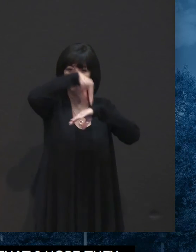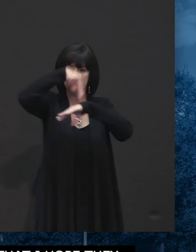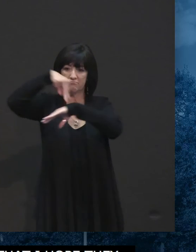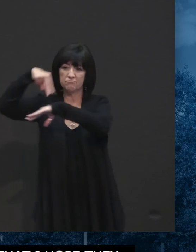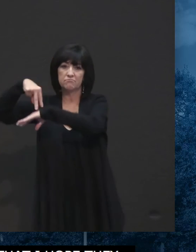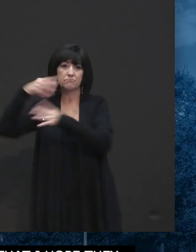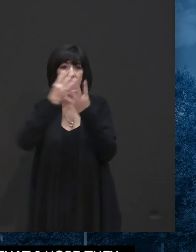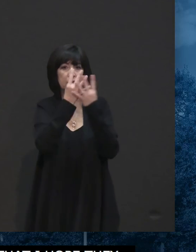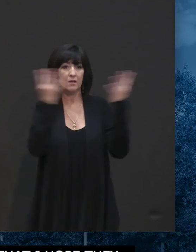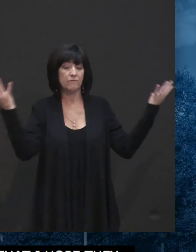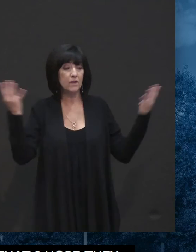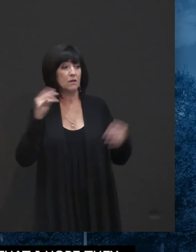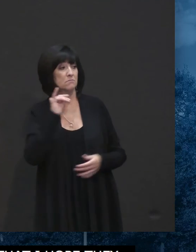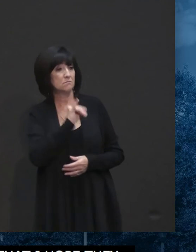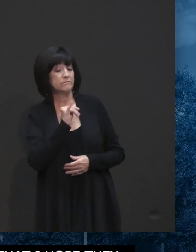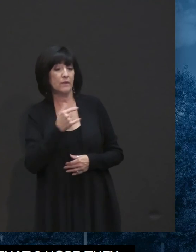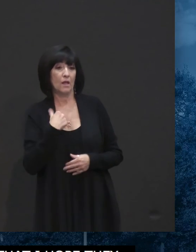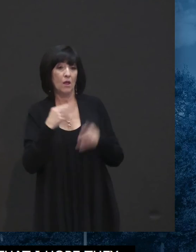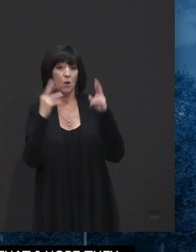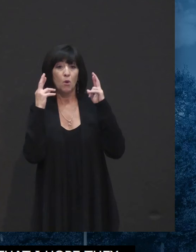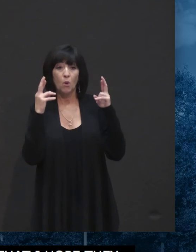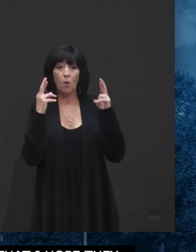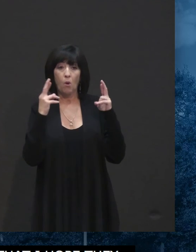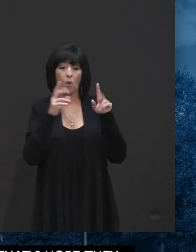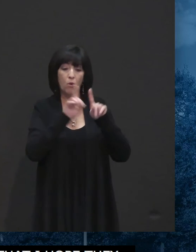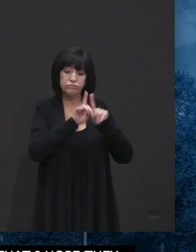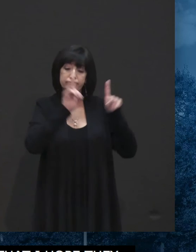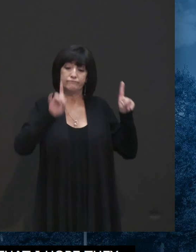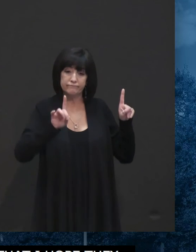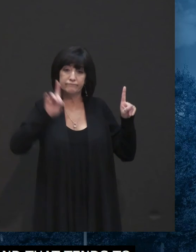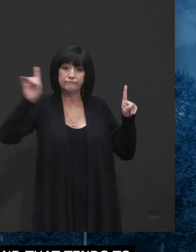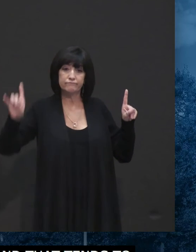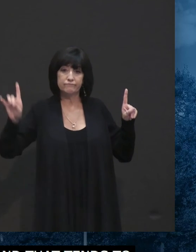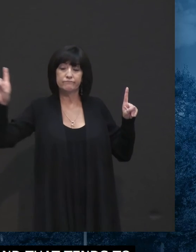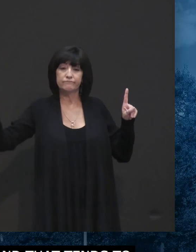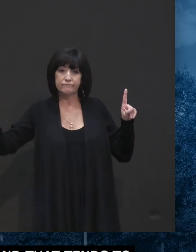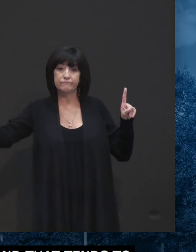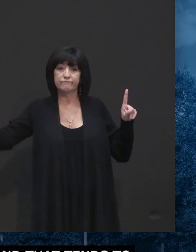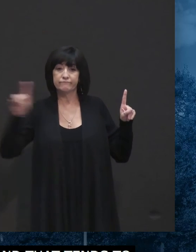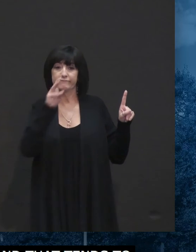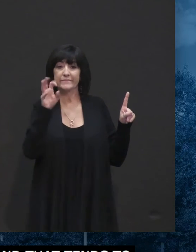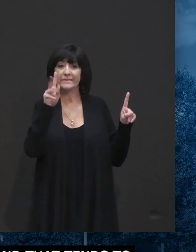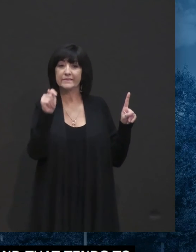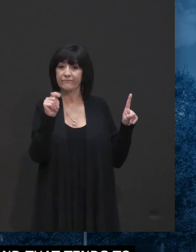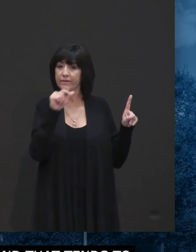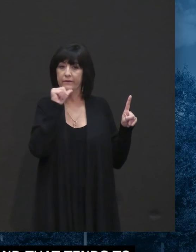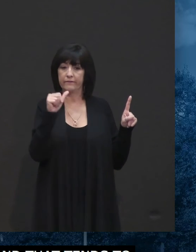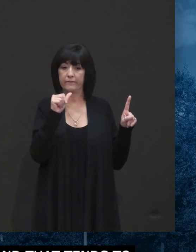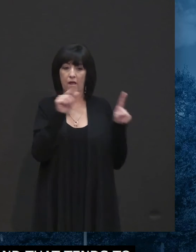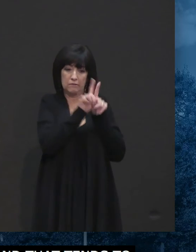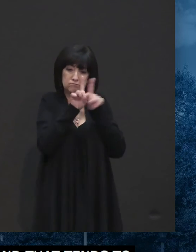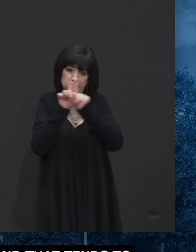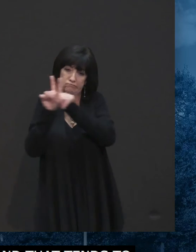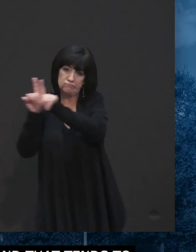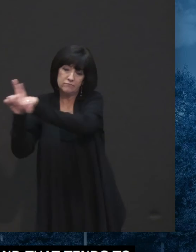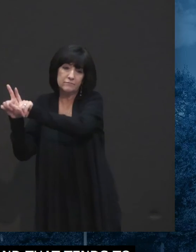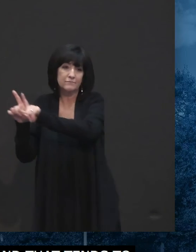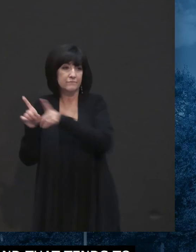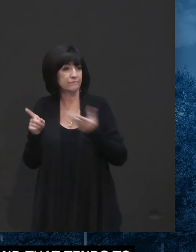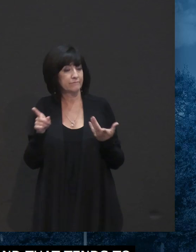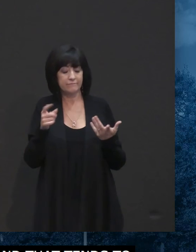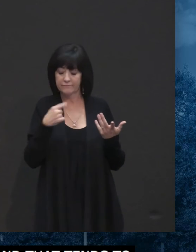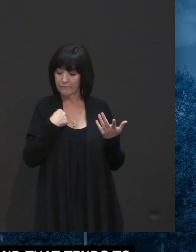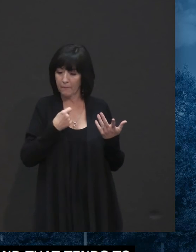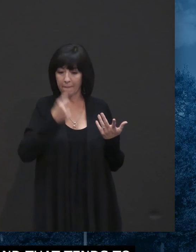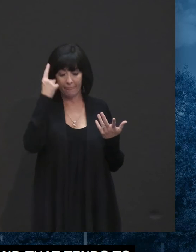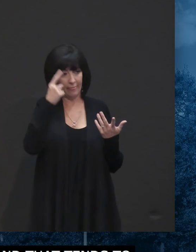my mind goes. But again, I do sympathize with parents. I had to miss both of my